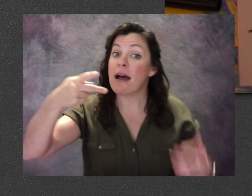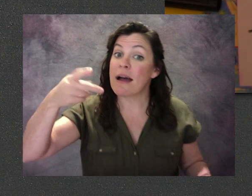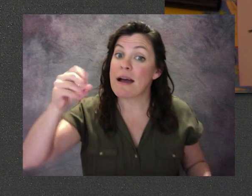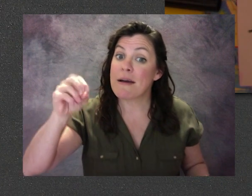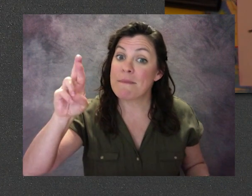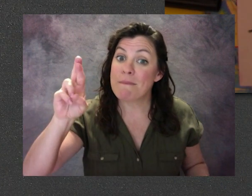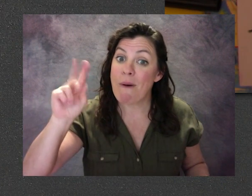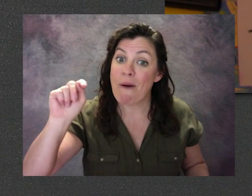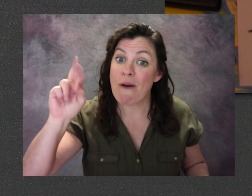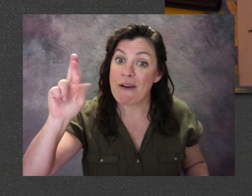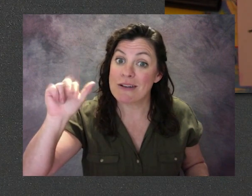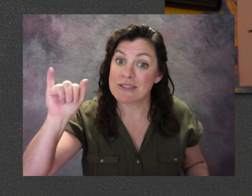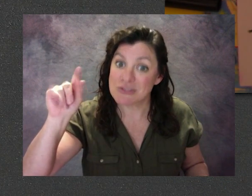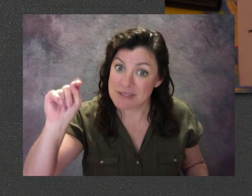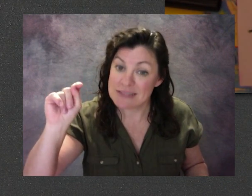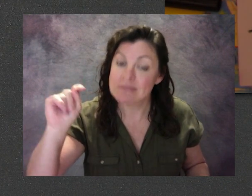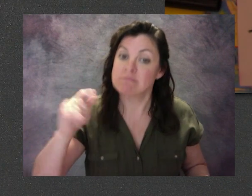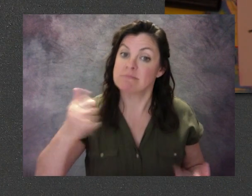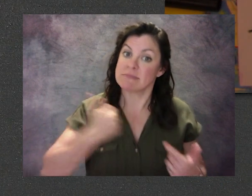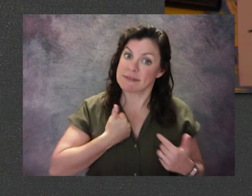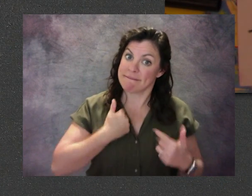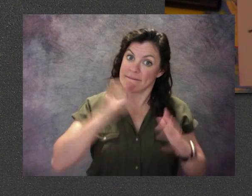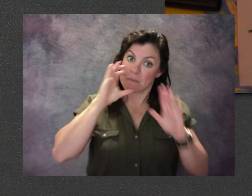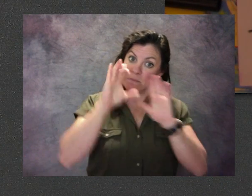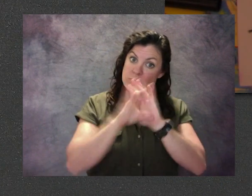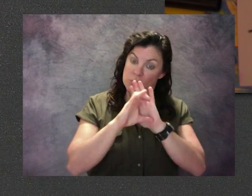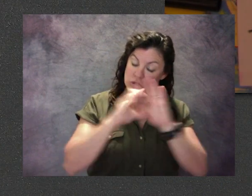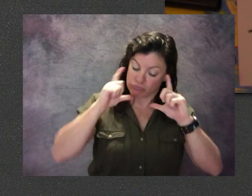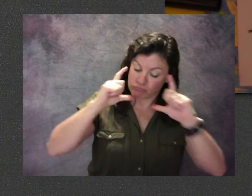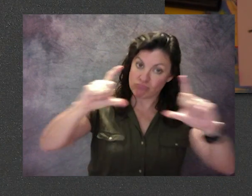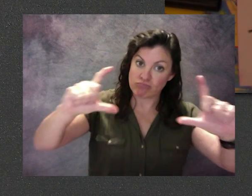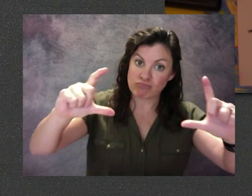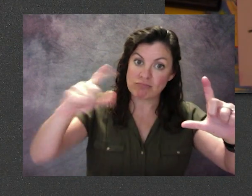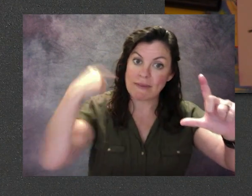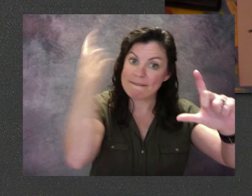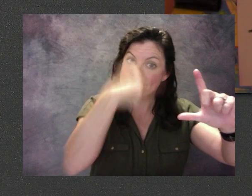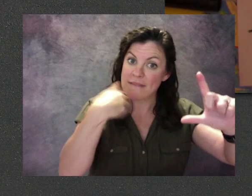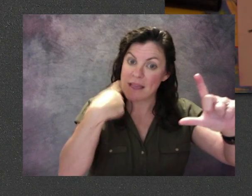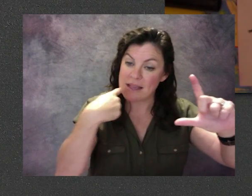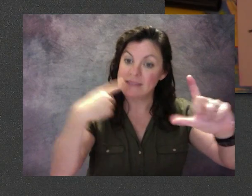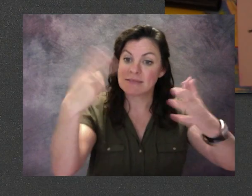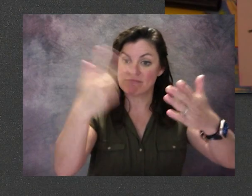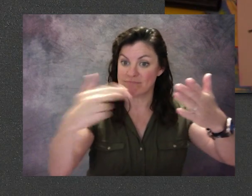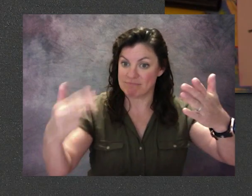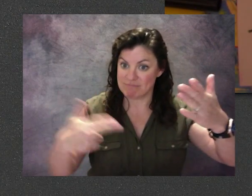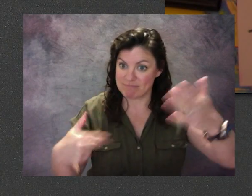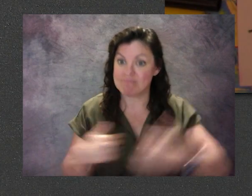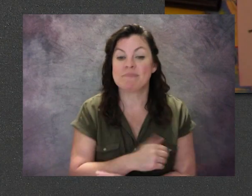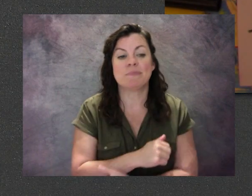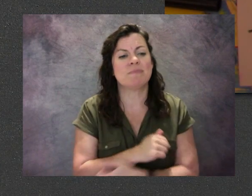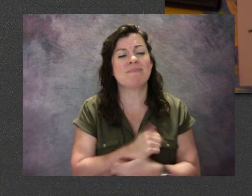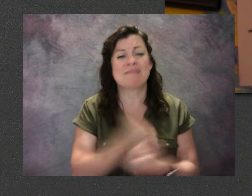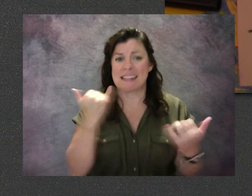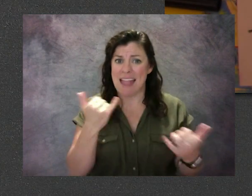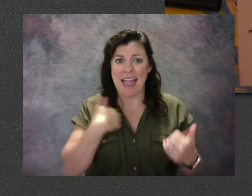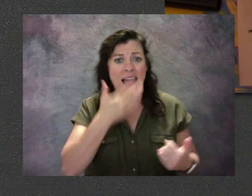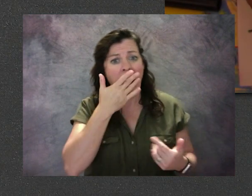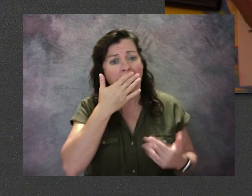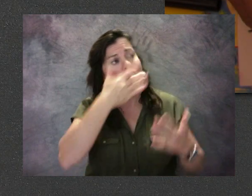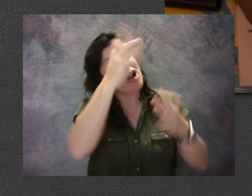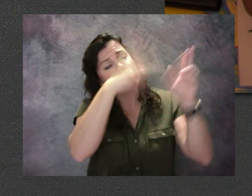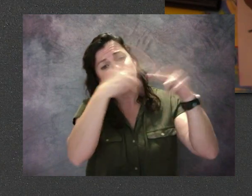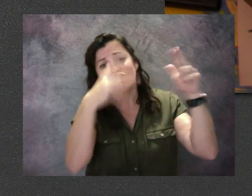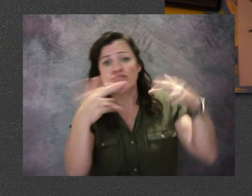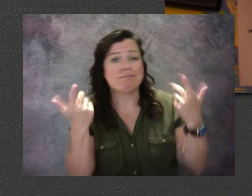you want to use for your cat. I do have markers and watercolors and crayons. You decide what kind you want to